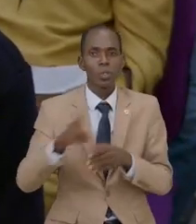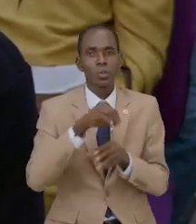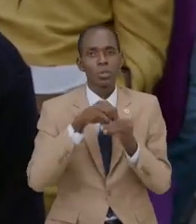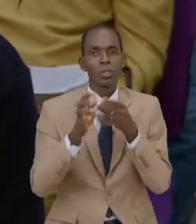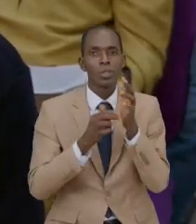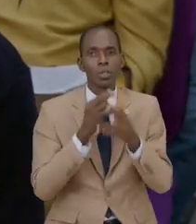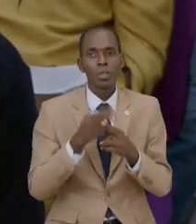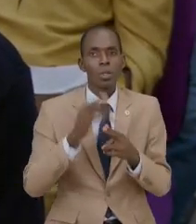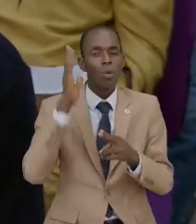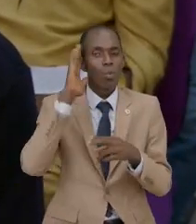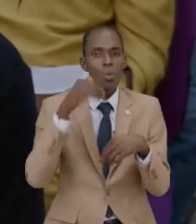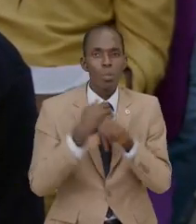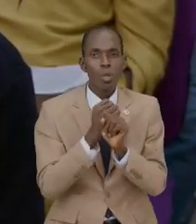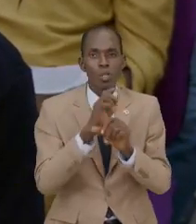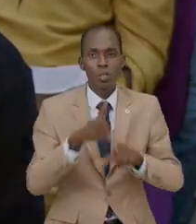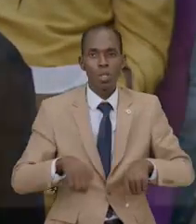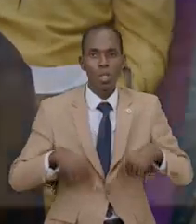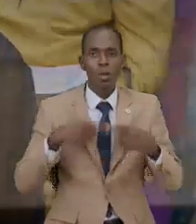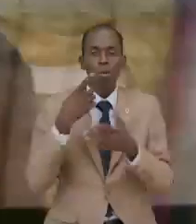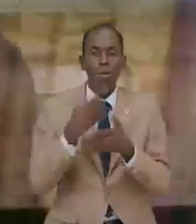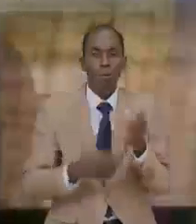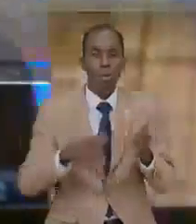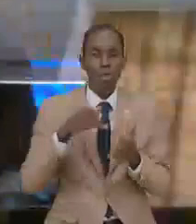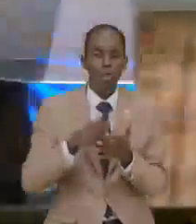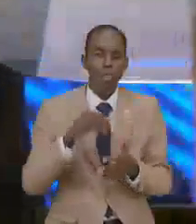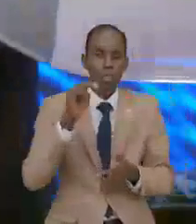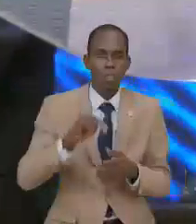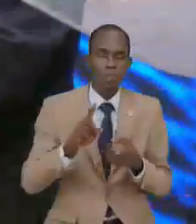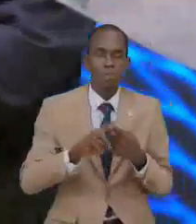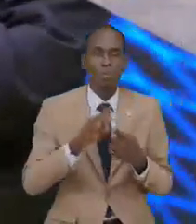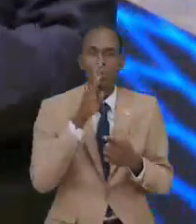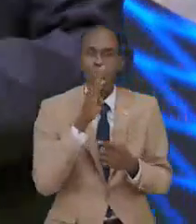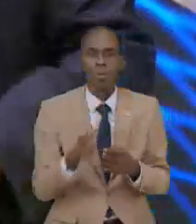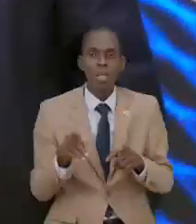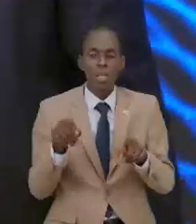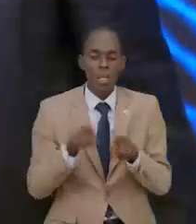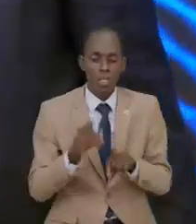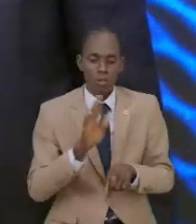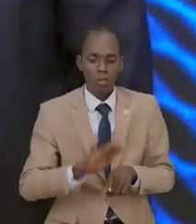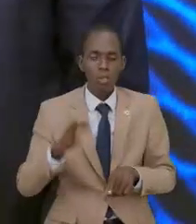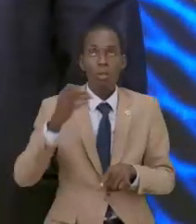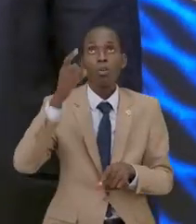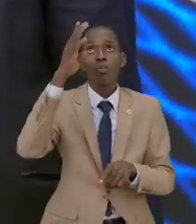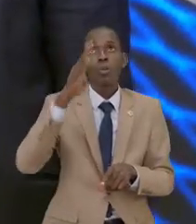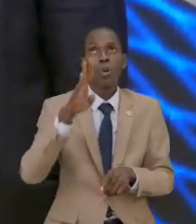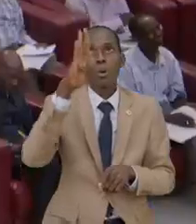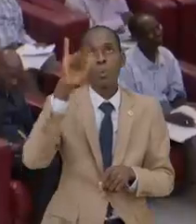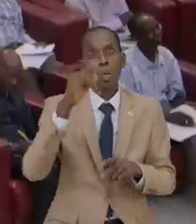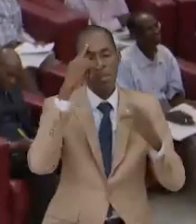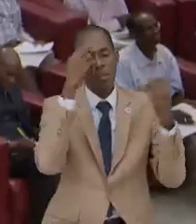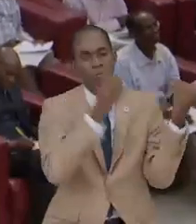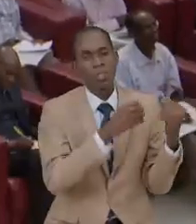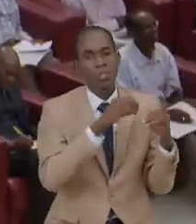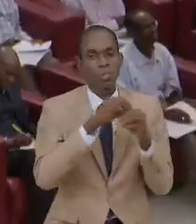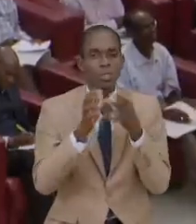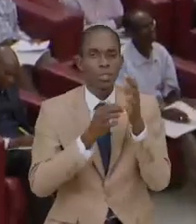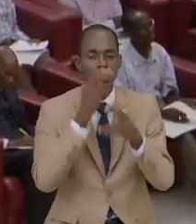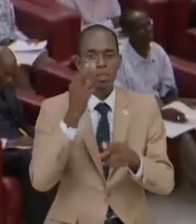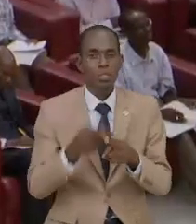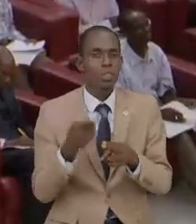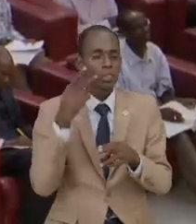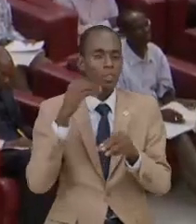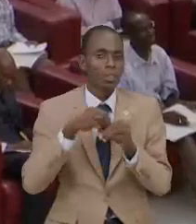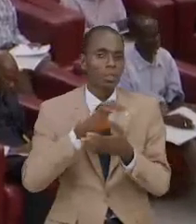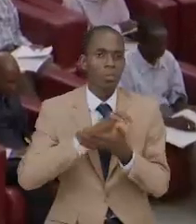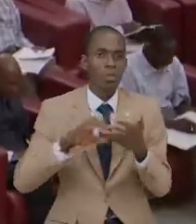your life what he taught to be as children of God by faith in Jesus' name. Look at verse